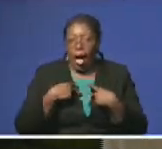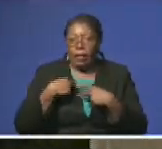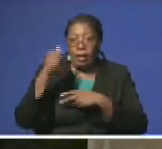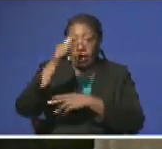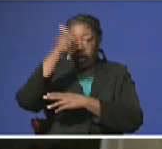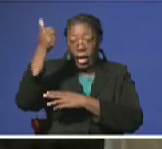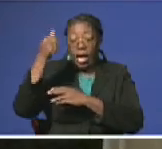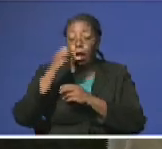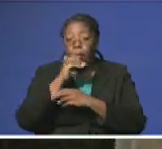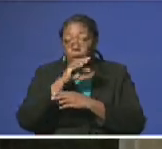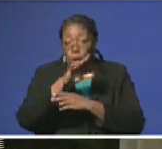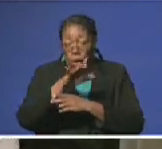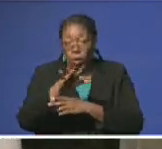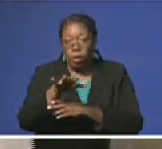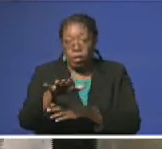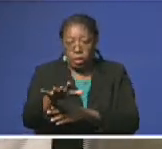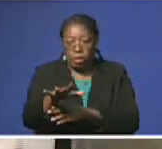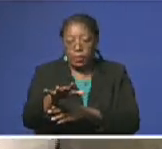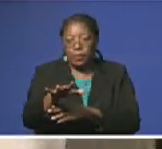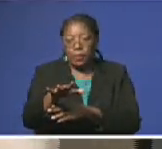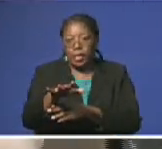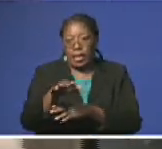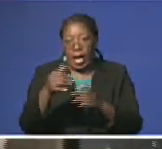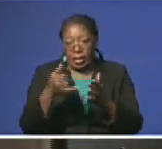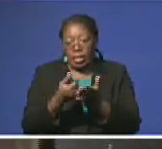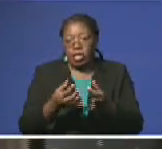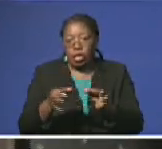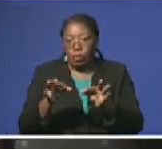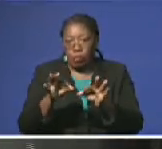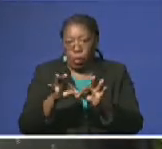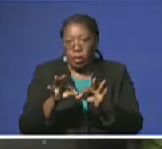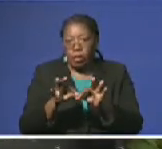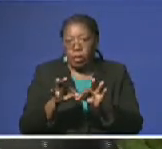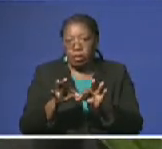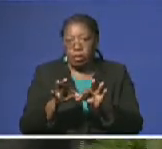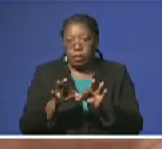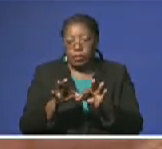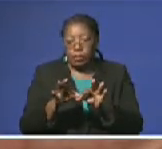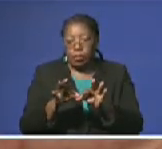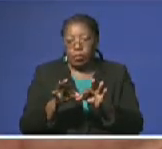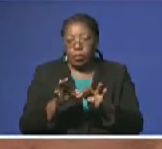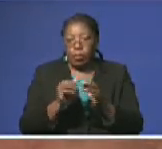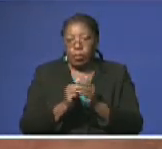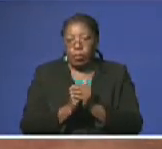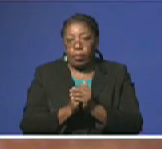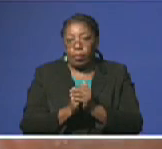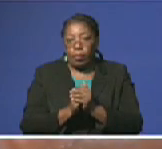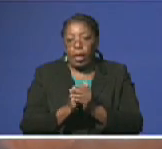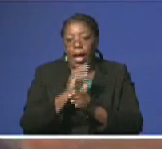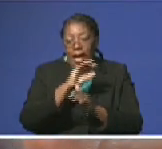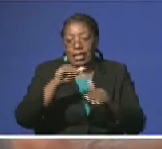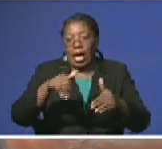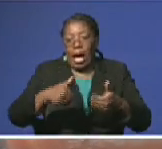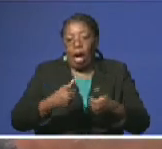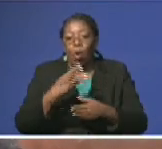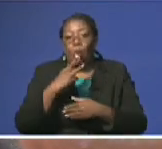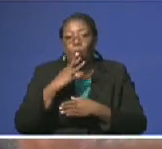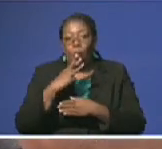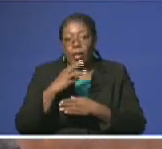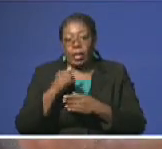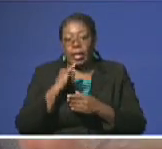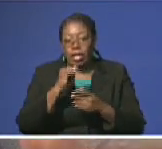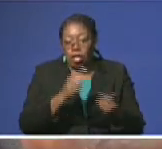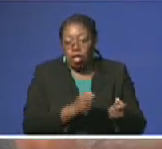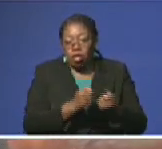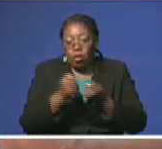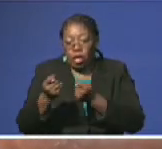with ventilation and airflow, which is important in terms of crop spacing and how water is